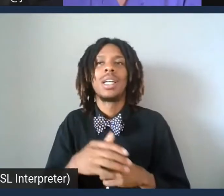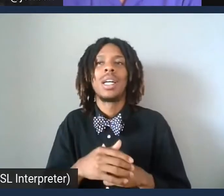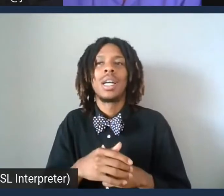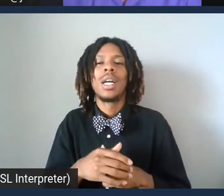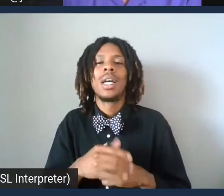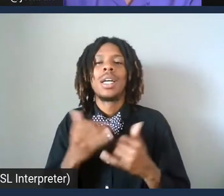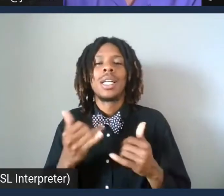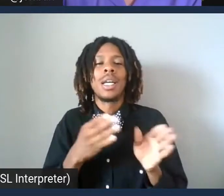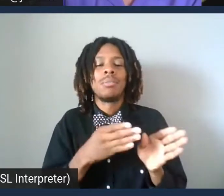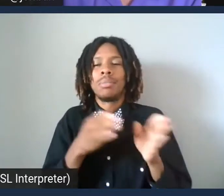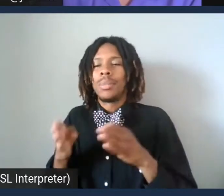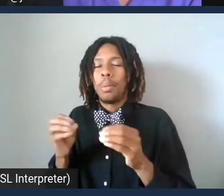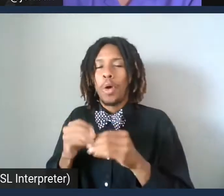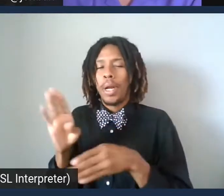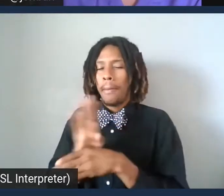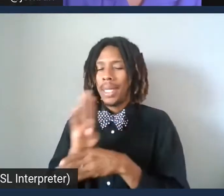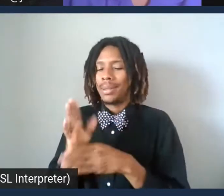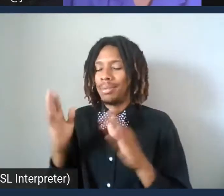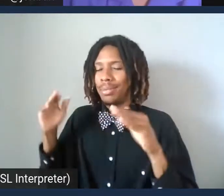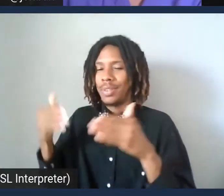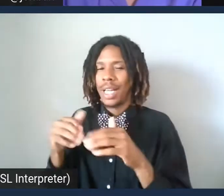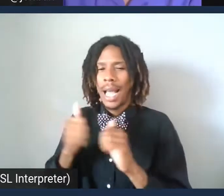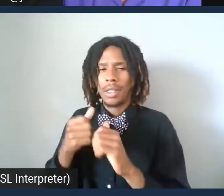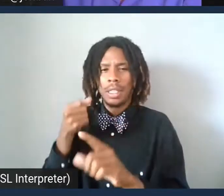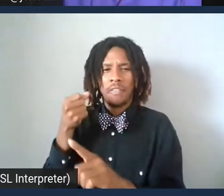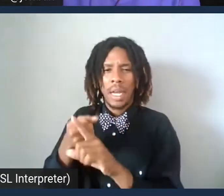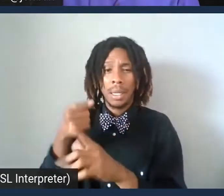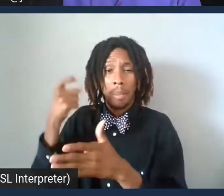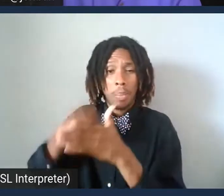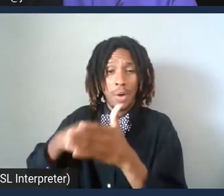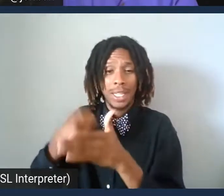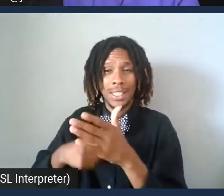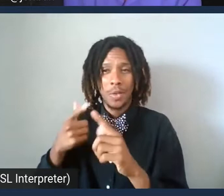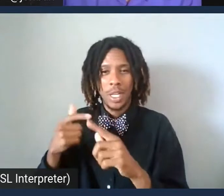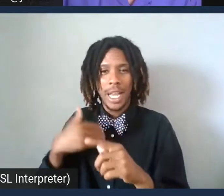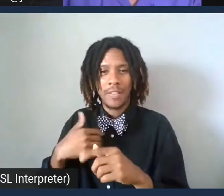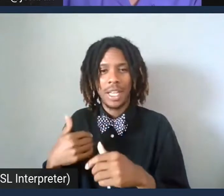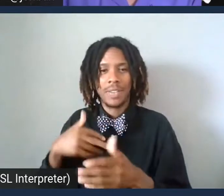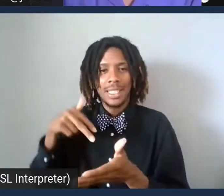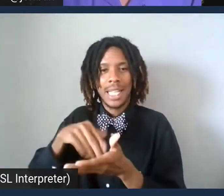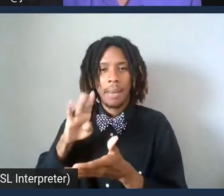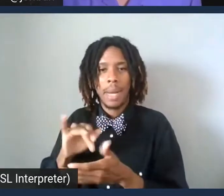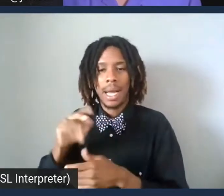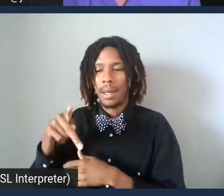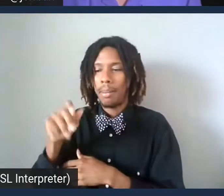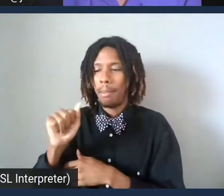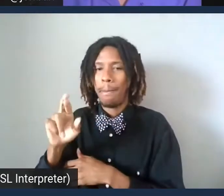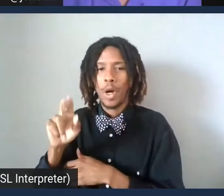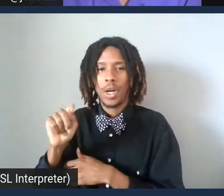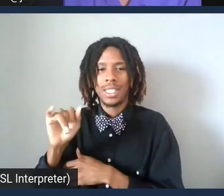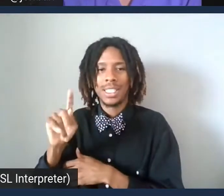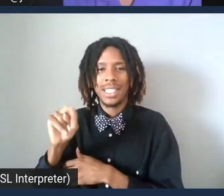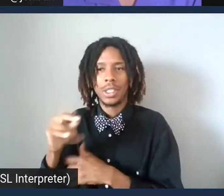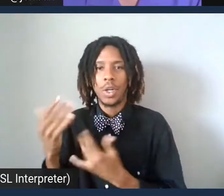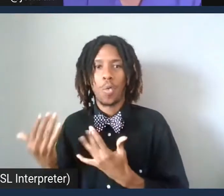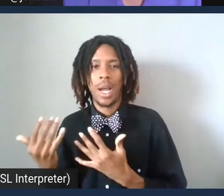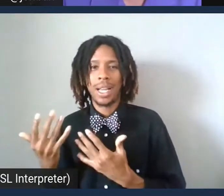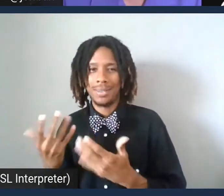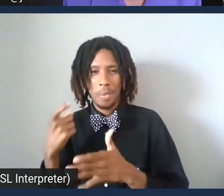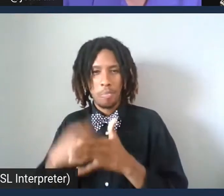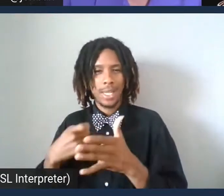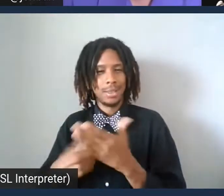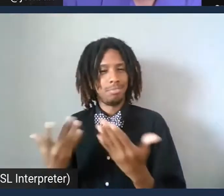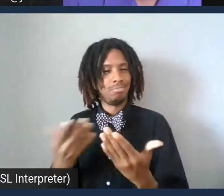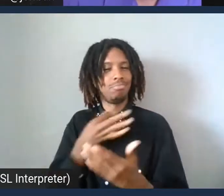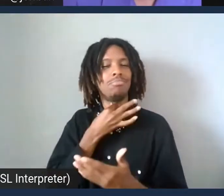Let's talk on the business side for just a bit. Like how does this affect pricing when you've got to have this standby partition waiting there in the wings?